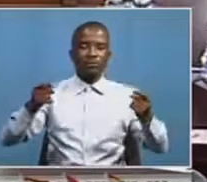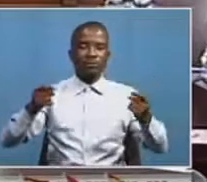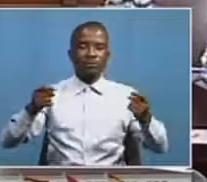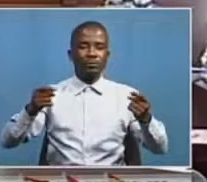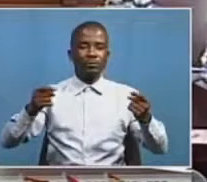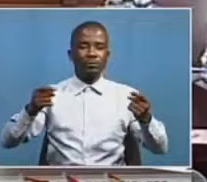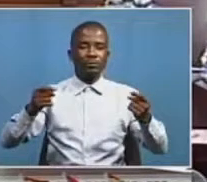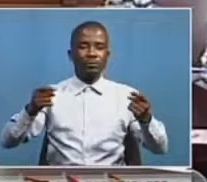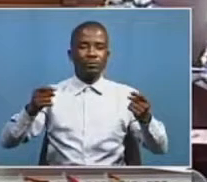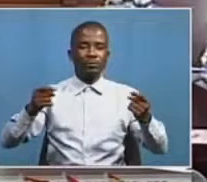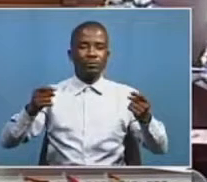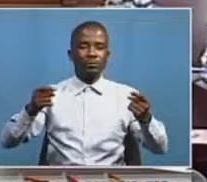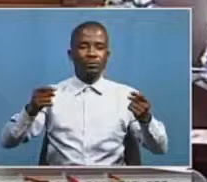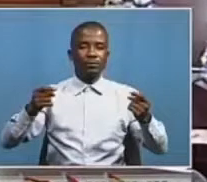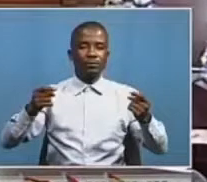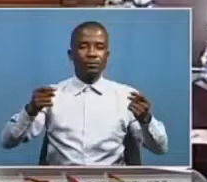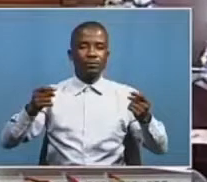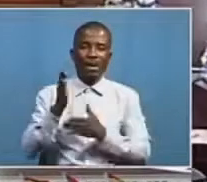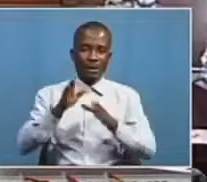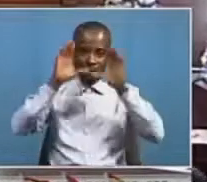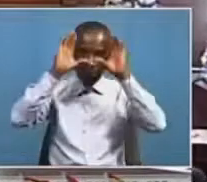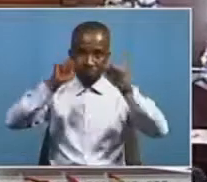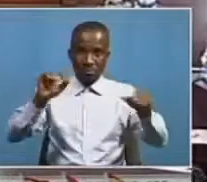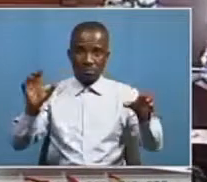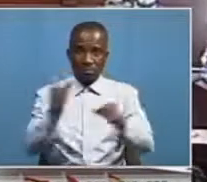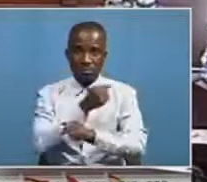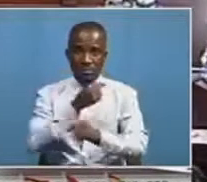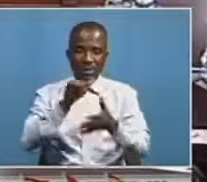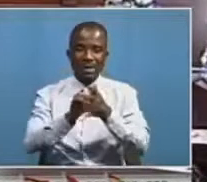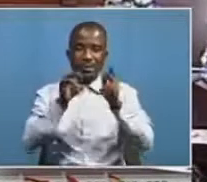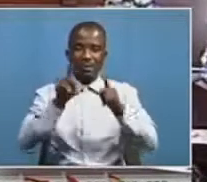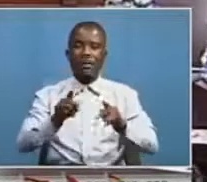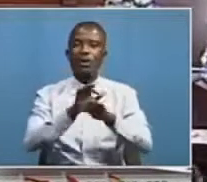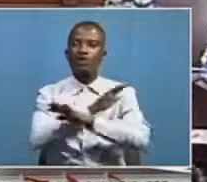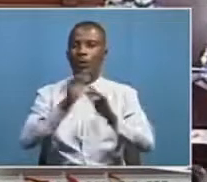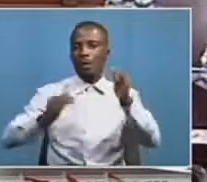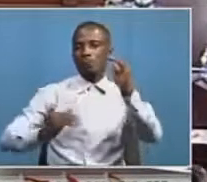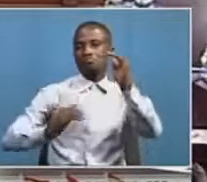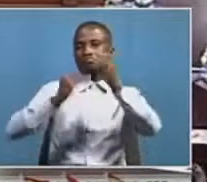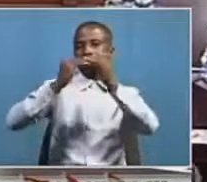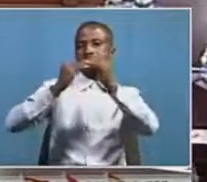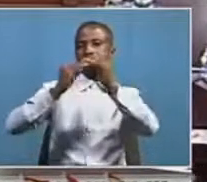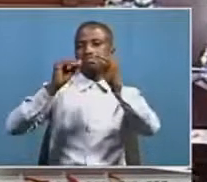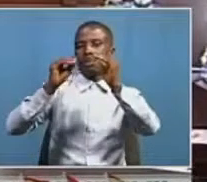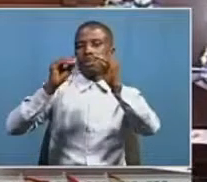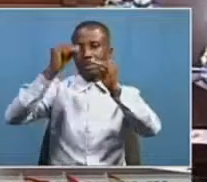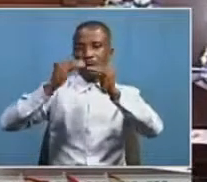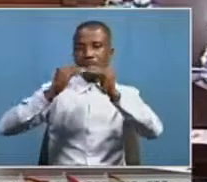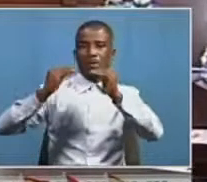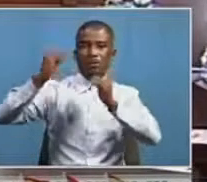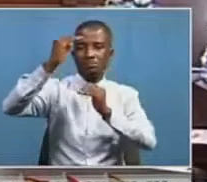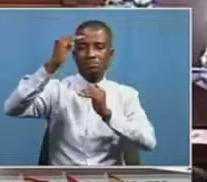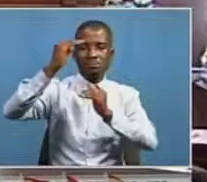having been validly elected president when that candidate did not meet the required 50%